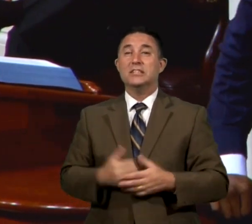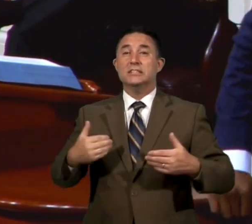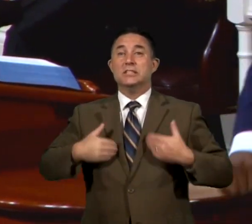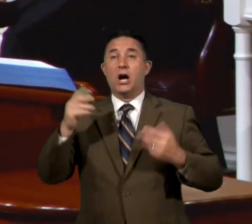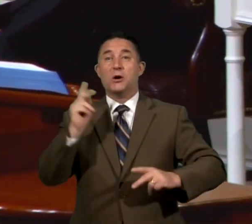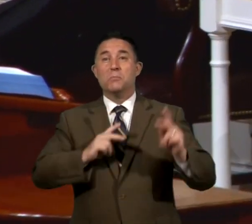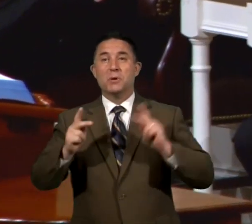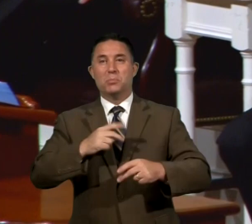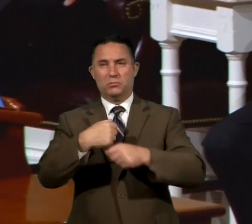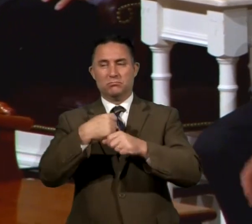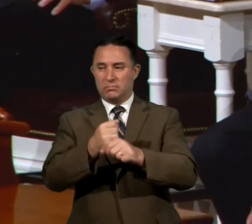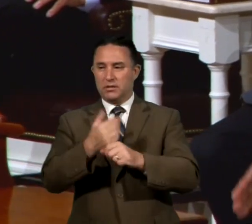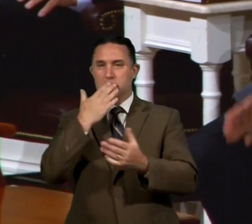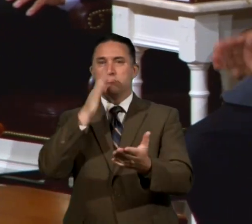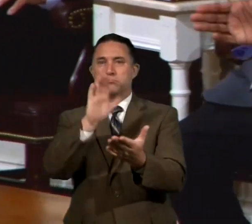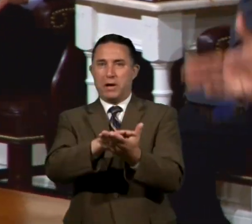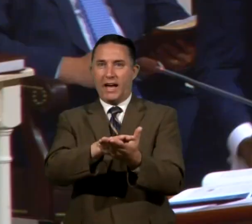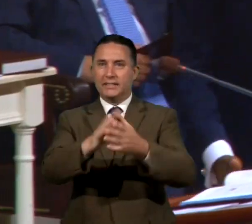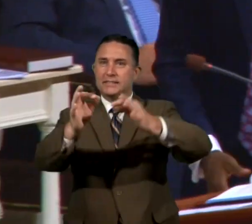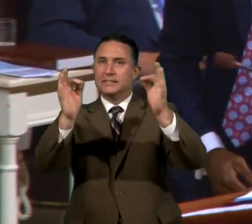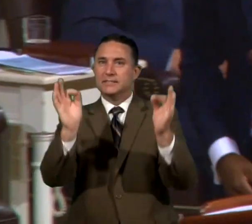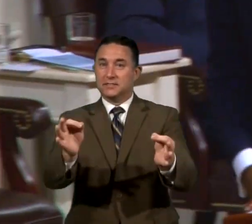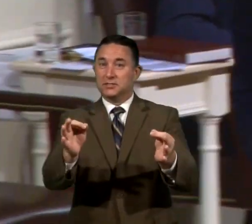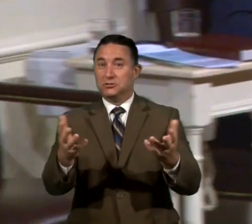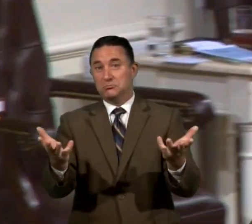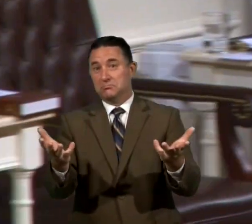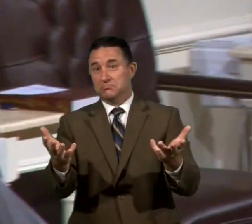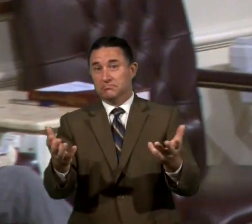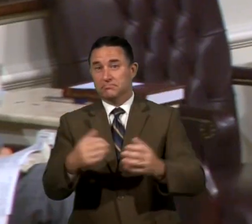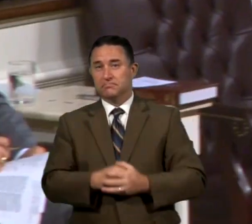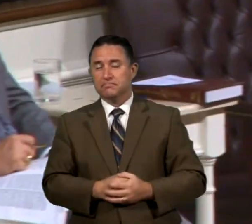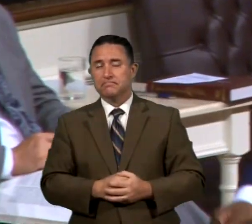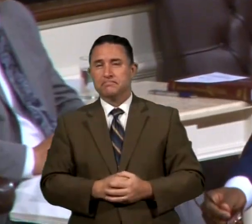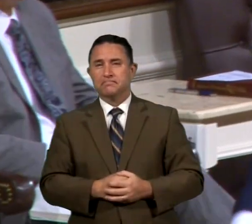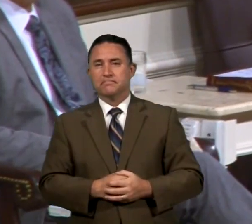Young people make bad decisions.